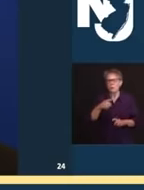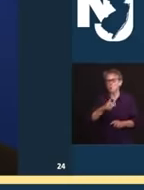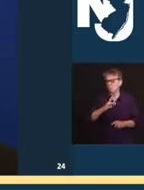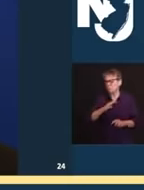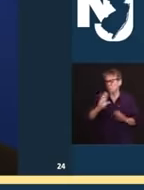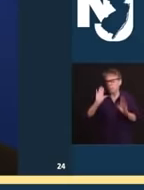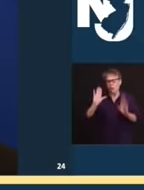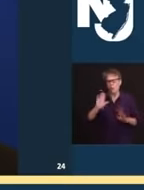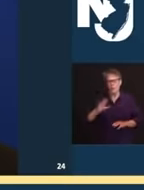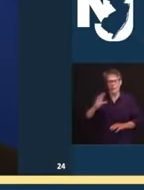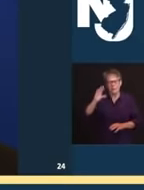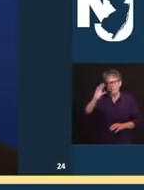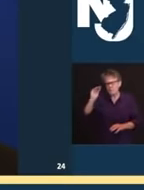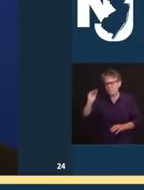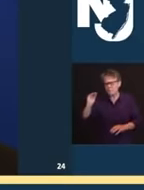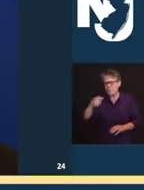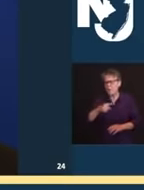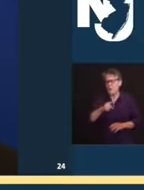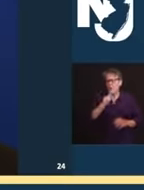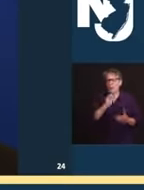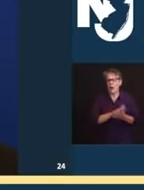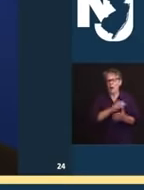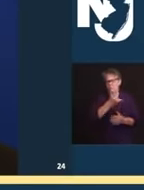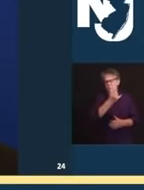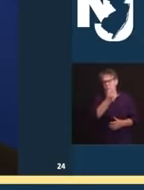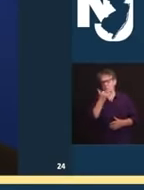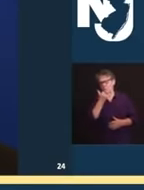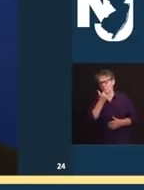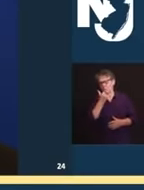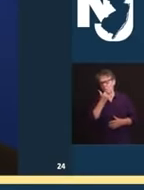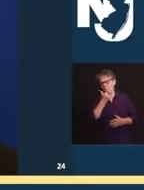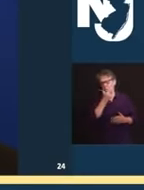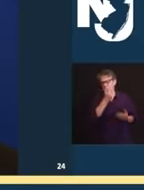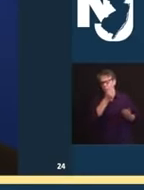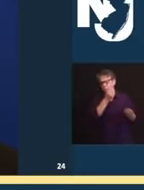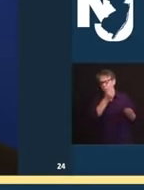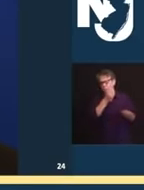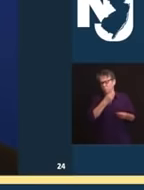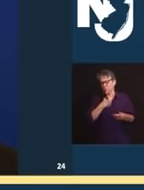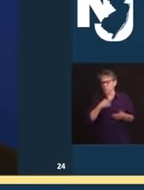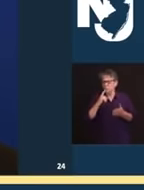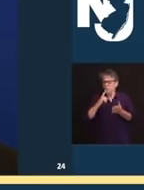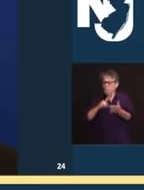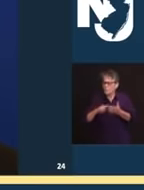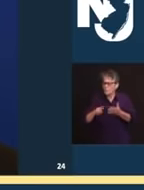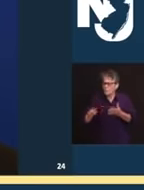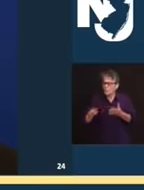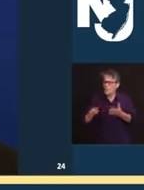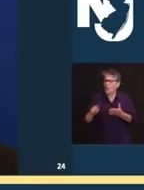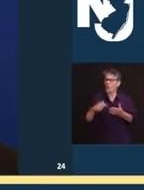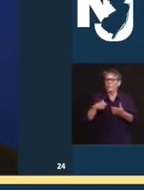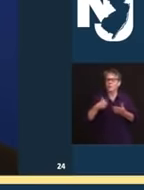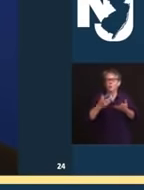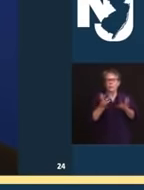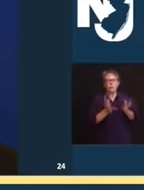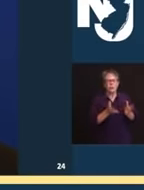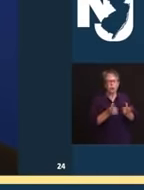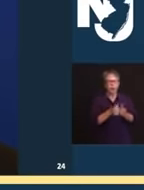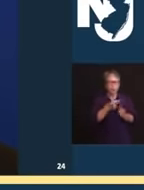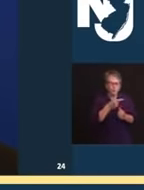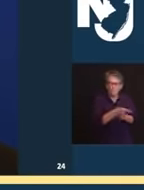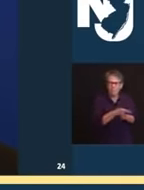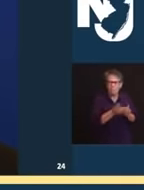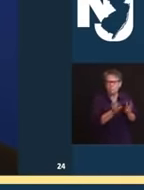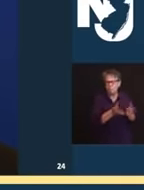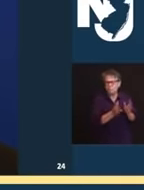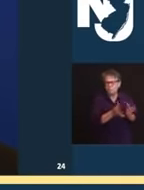wife, Christy, reached out to me and asked if I could speak with him. We had our last conversation on July 29th of this year. I reached